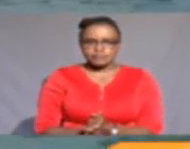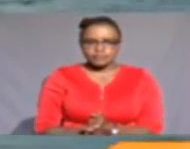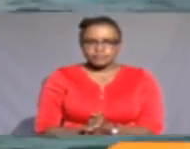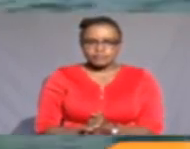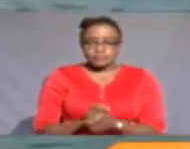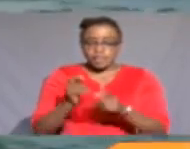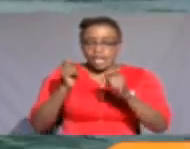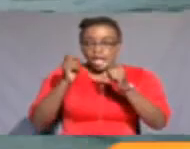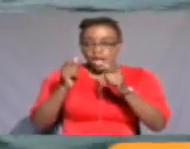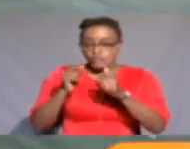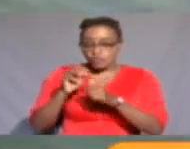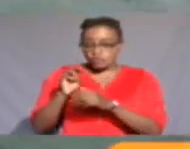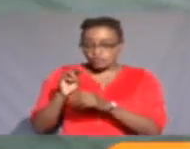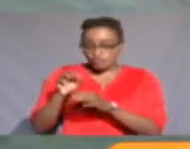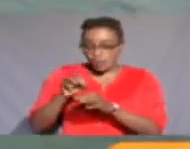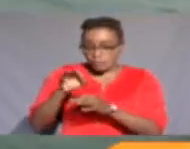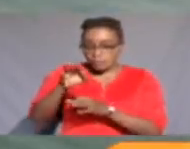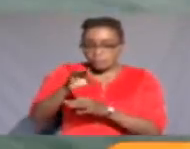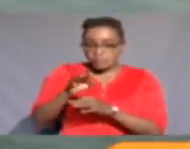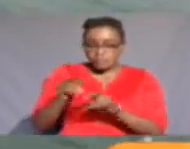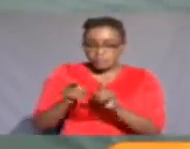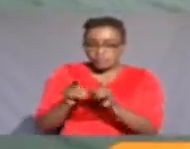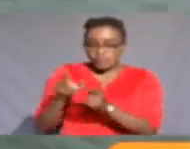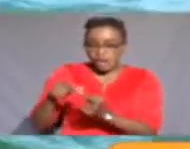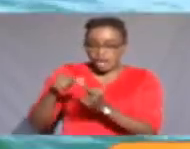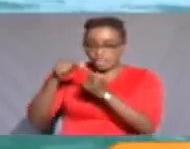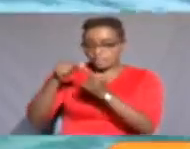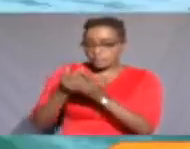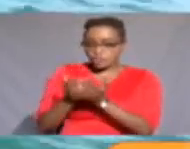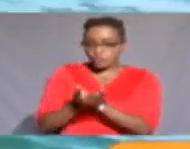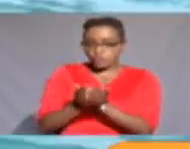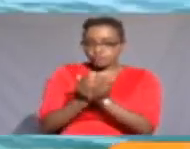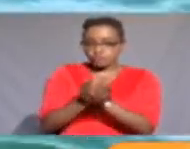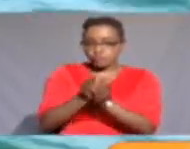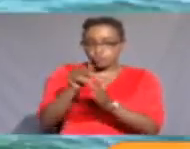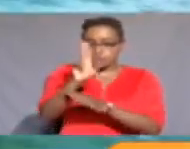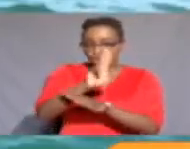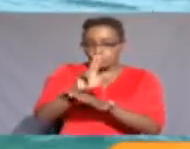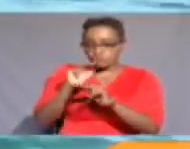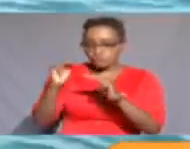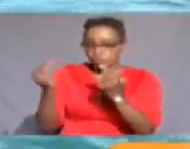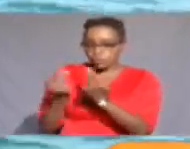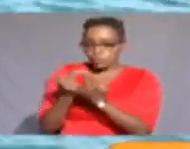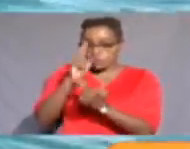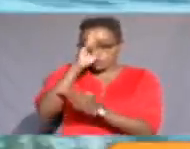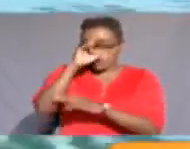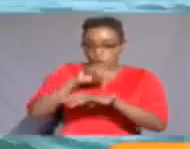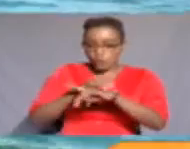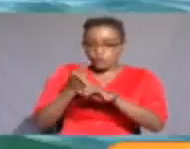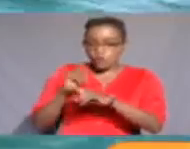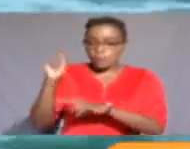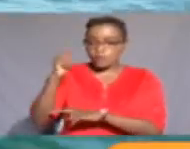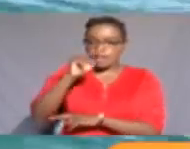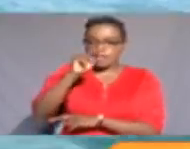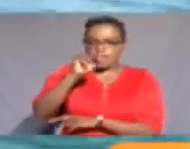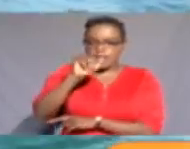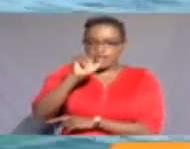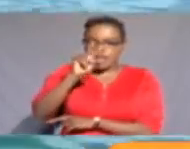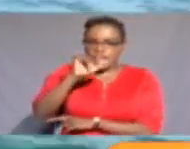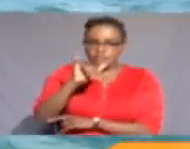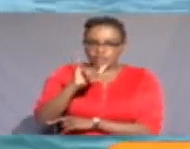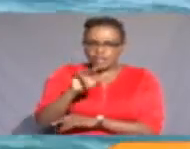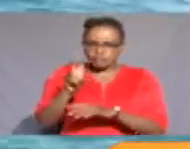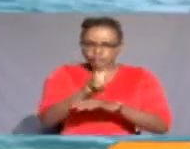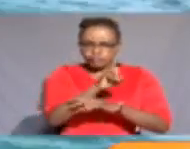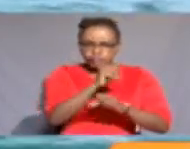A few meters away, a contingent of special boat unit officers drawn from the Kenya Navy are on high alert,